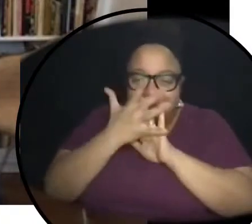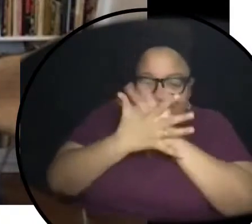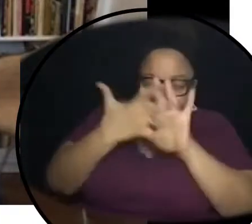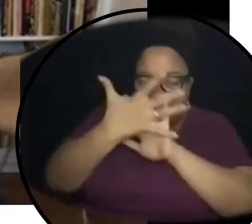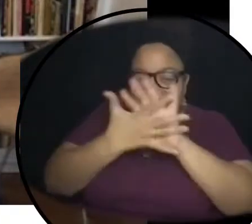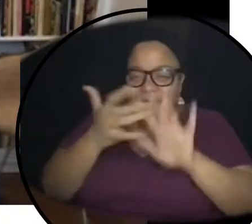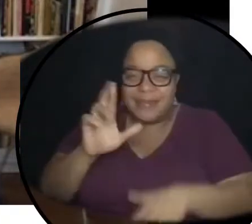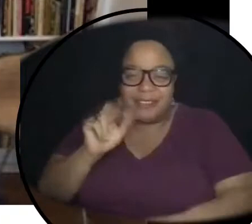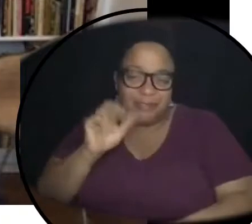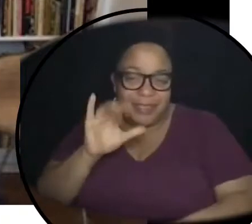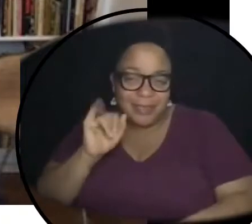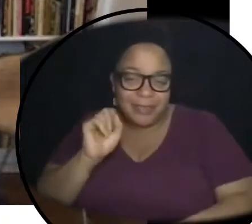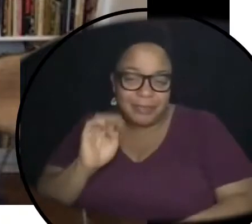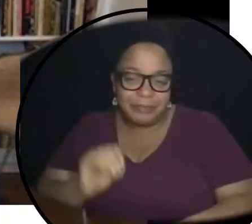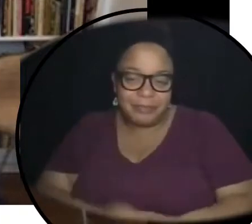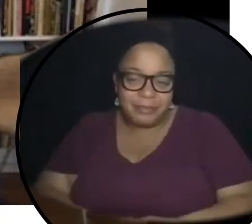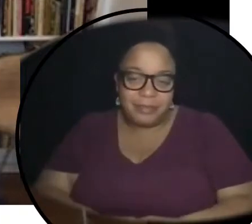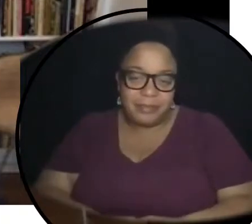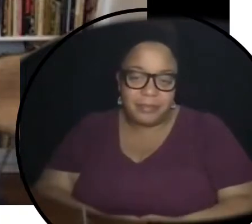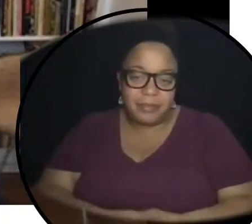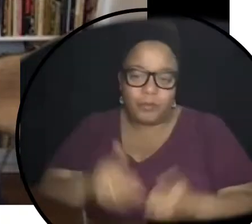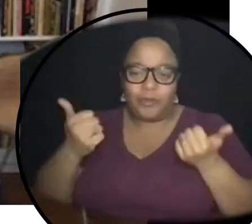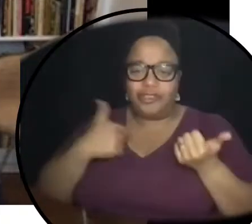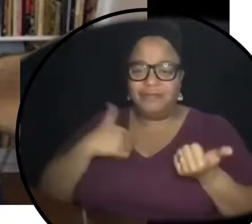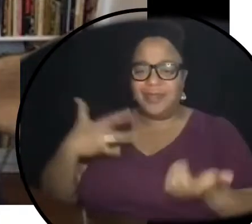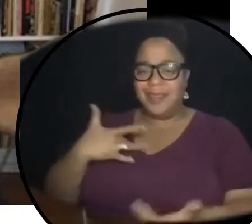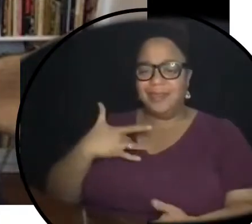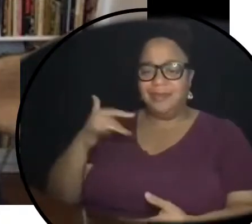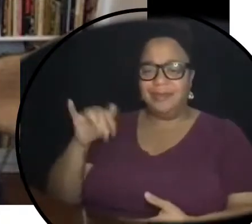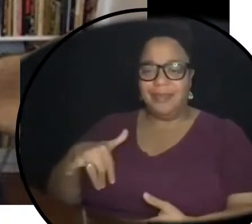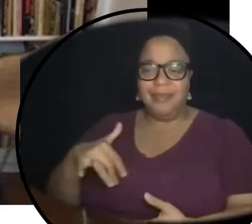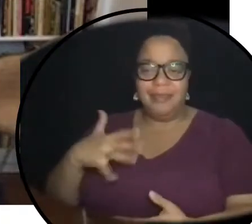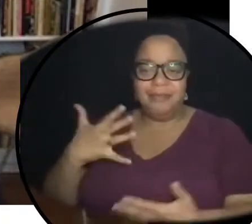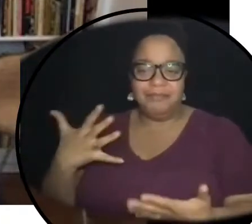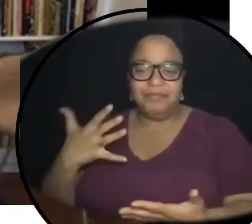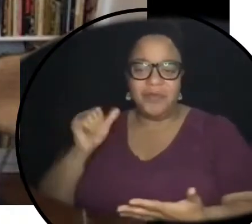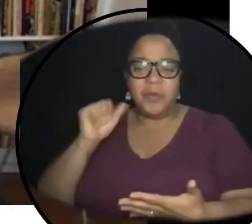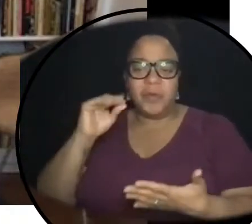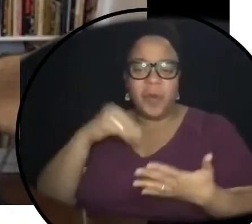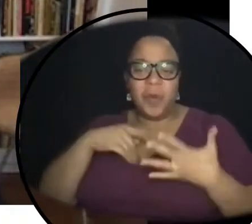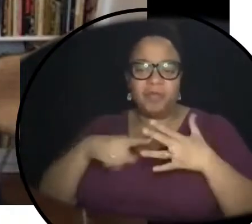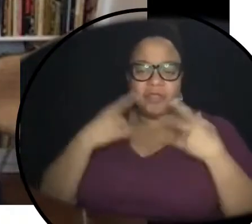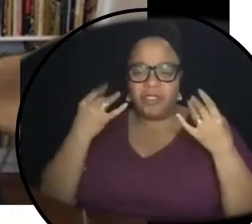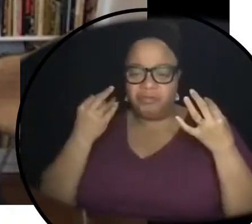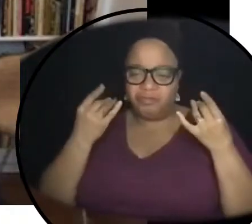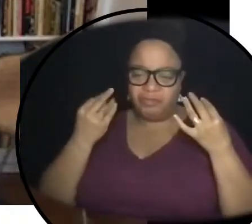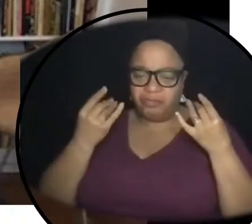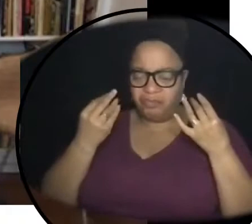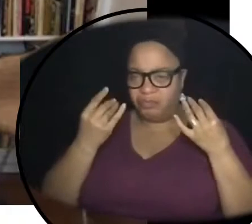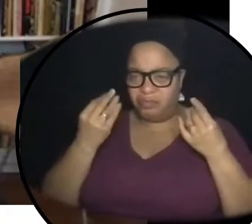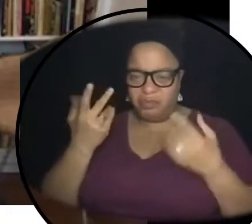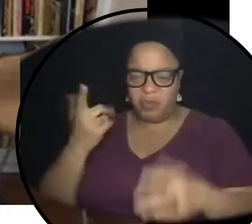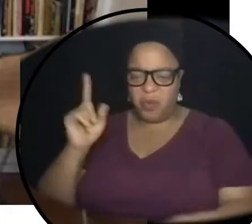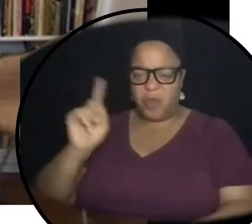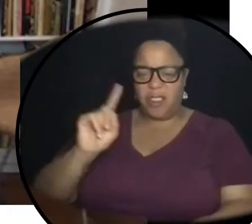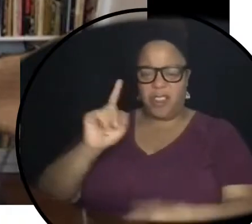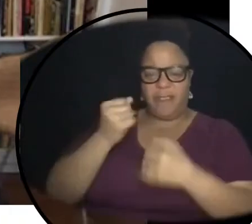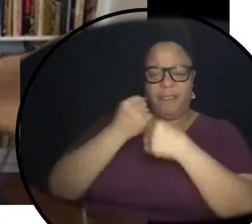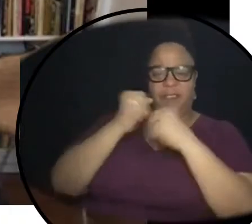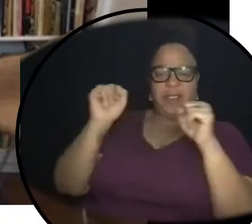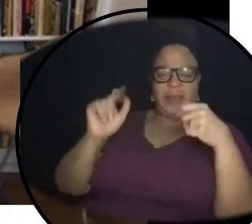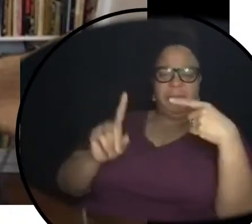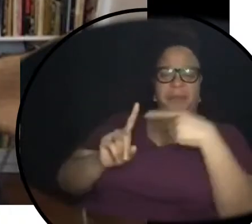located in the world. And because I had become really interested in French literature,